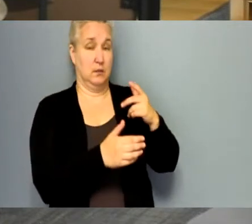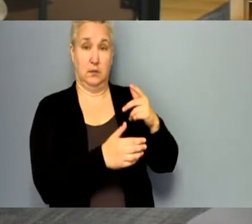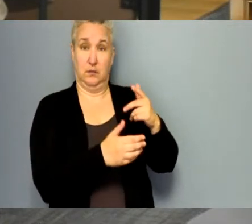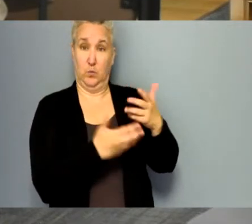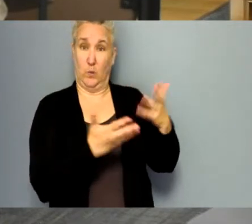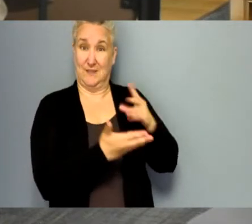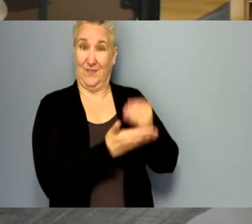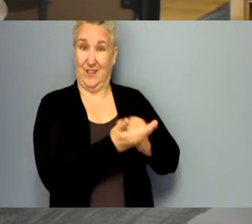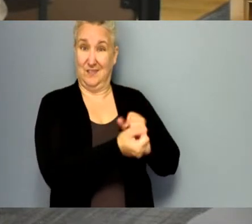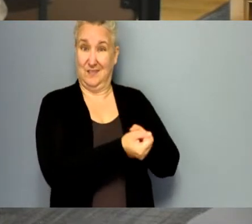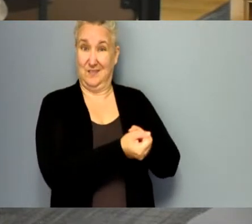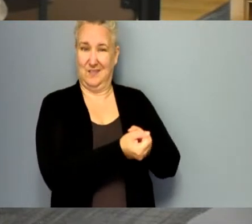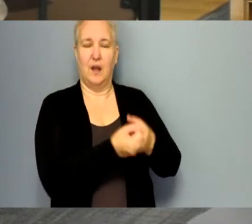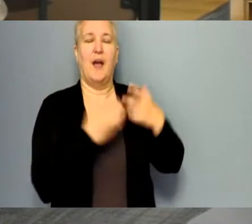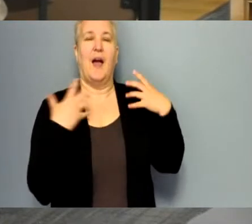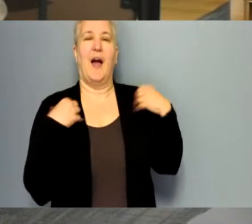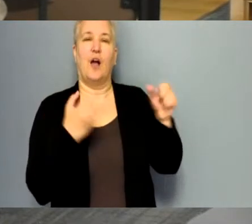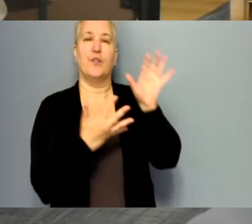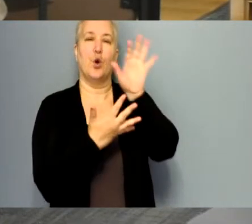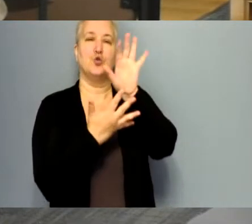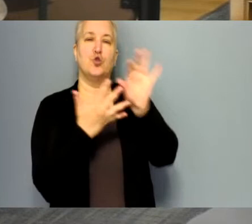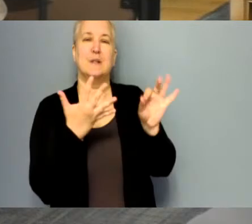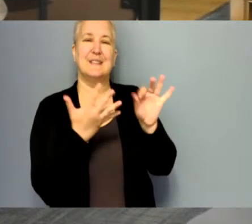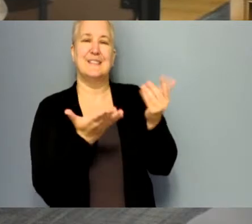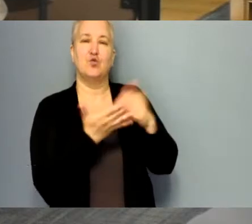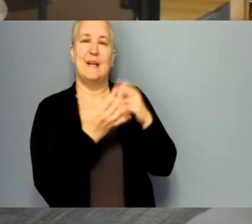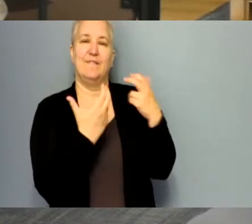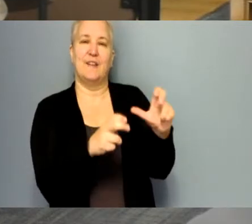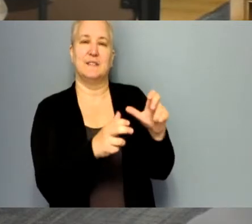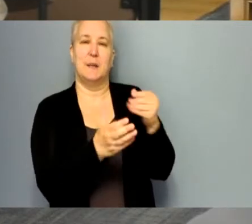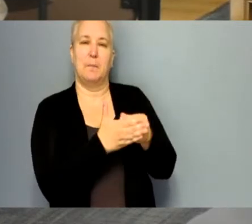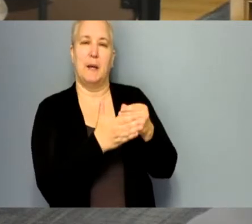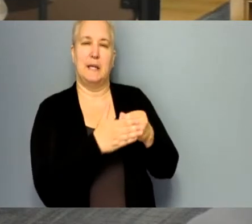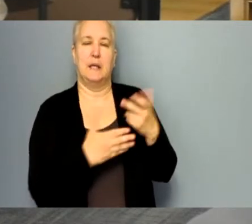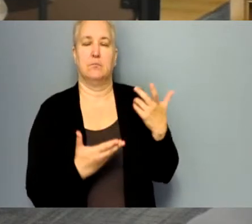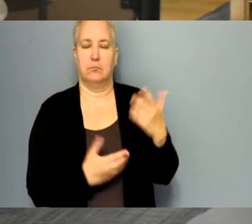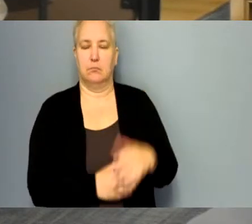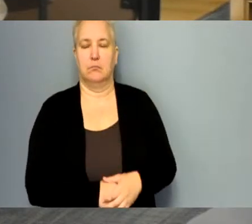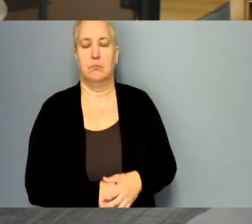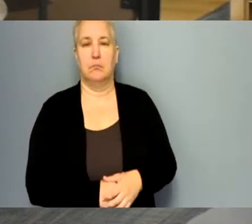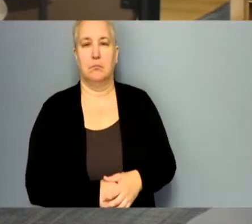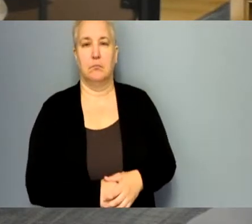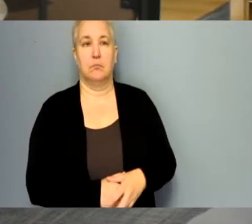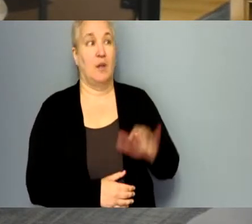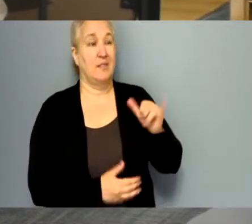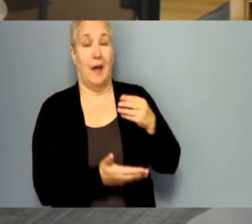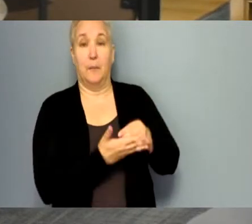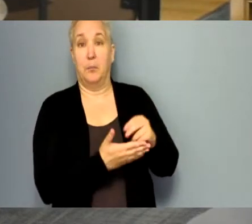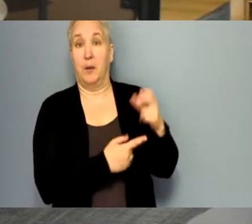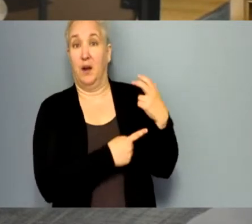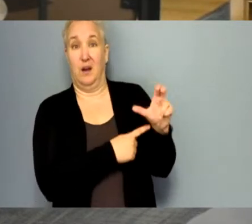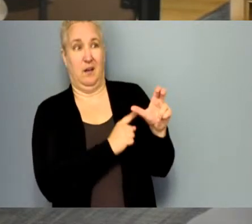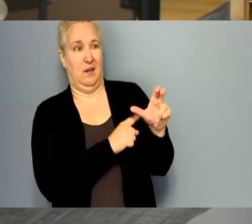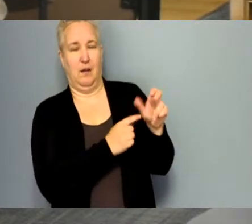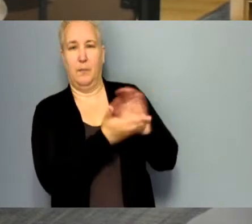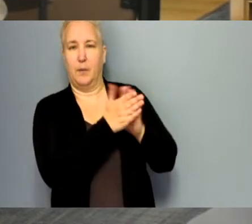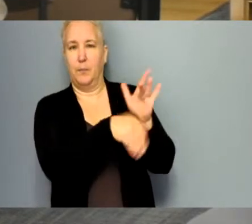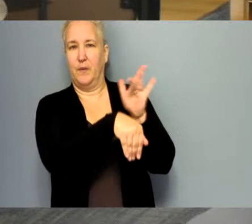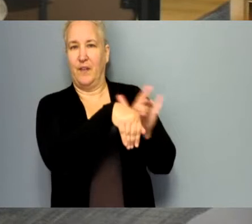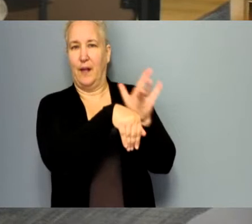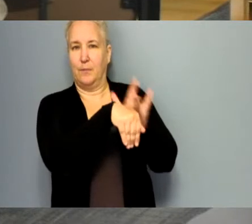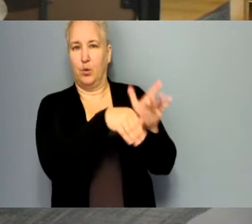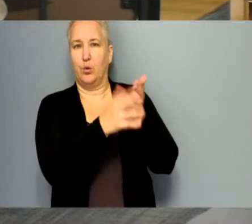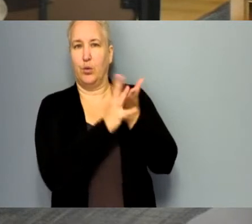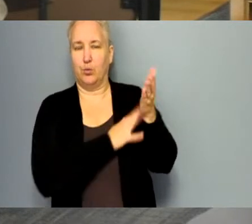what's called Health Choices Reinvestment monies. These are monies that become available